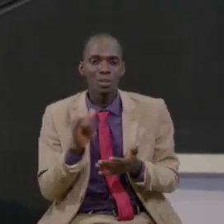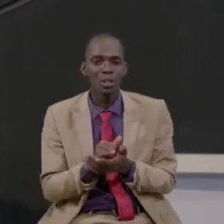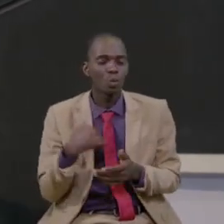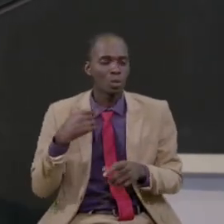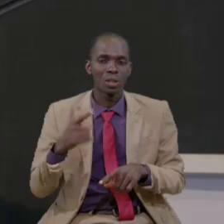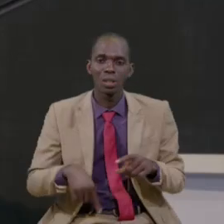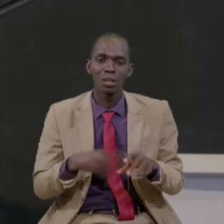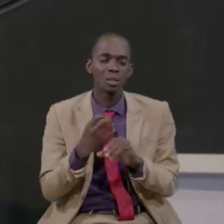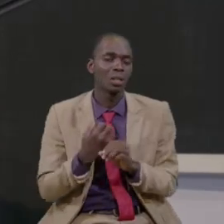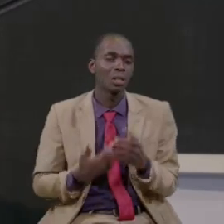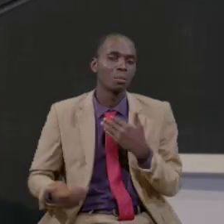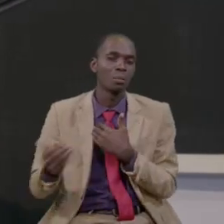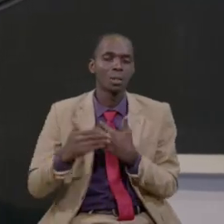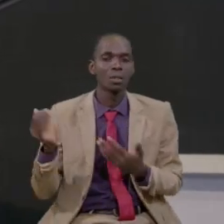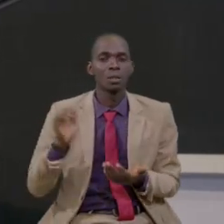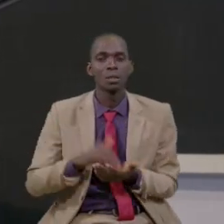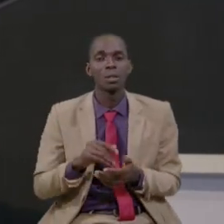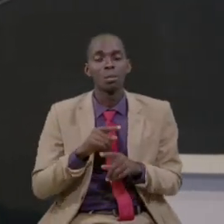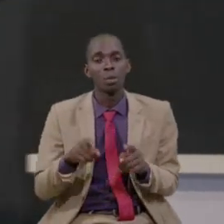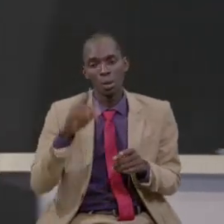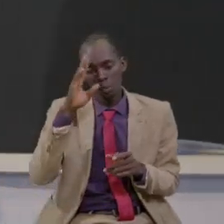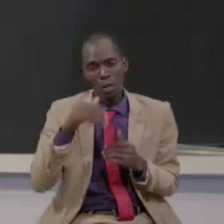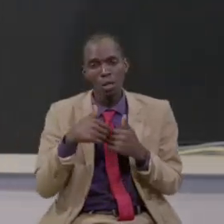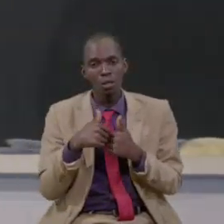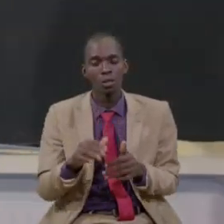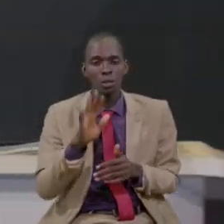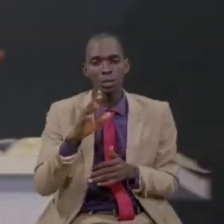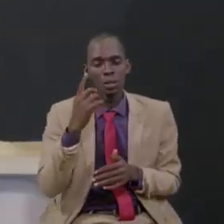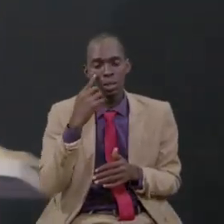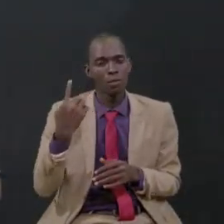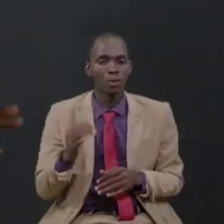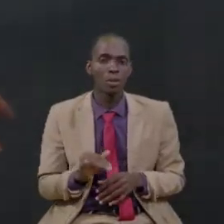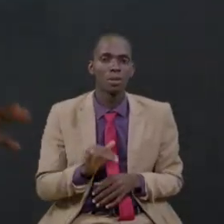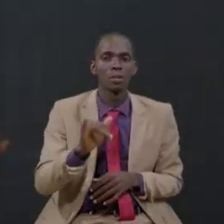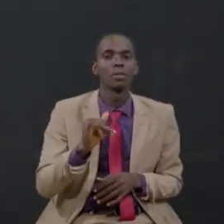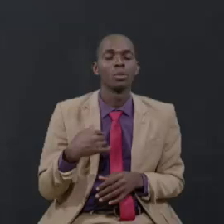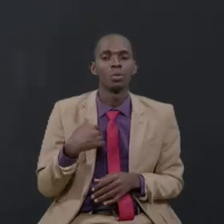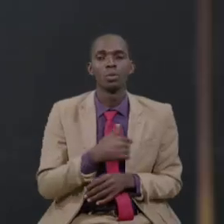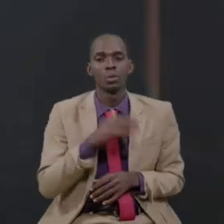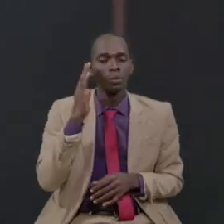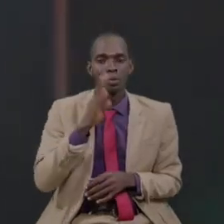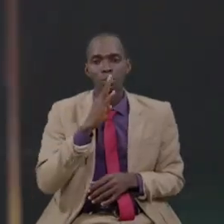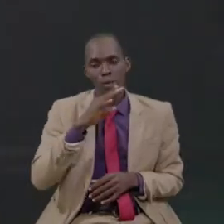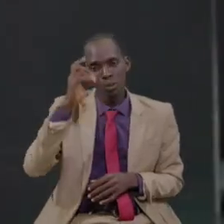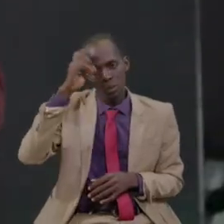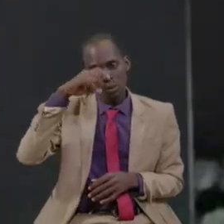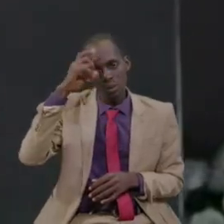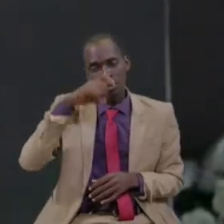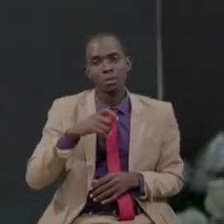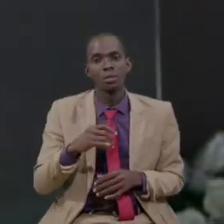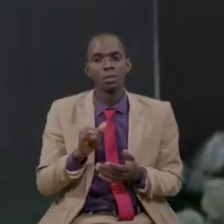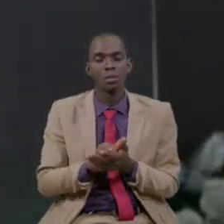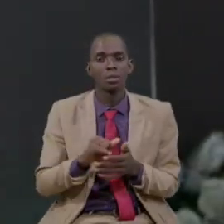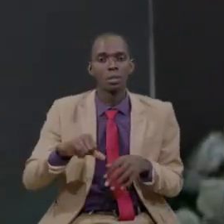those eyes forever. We want to be wise that the anointing we have, we